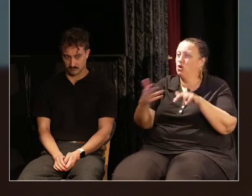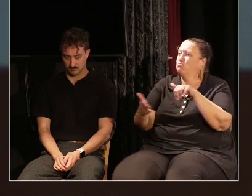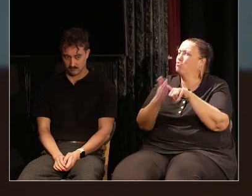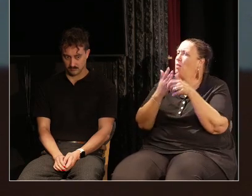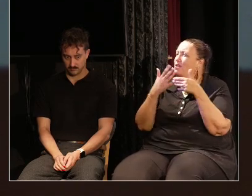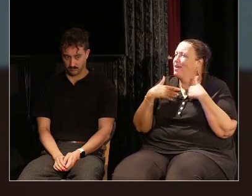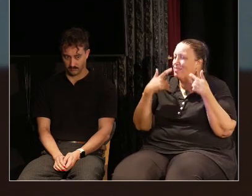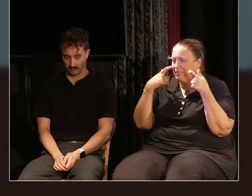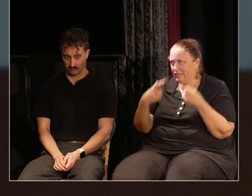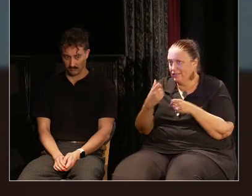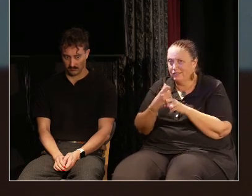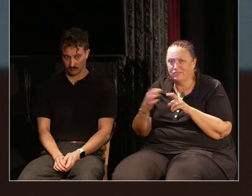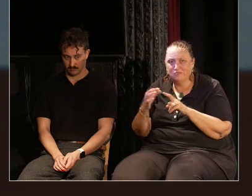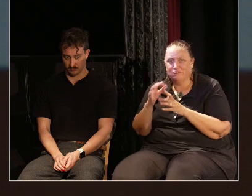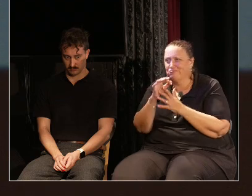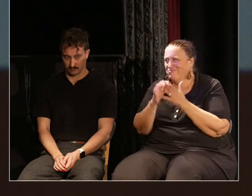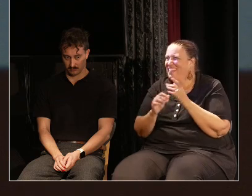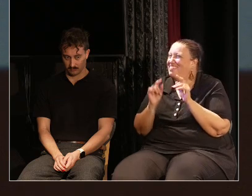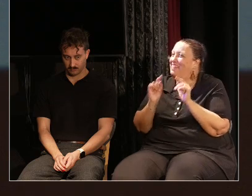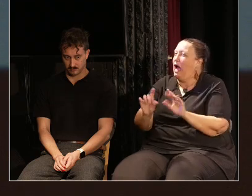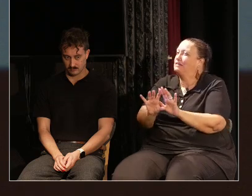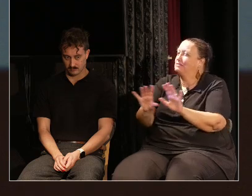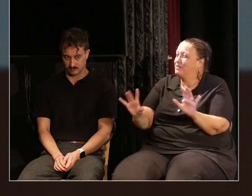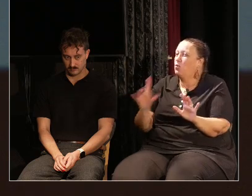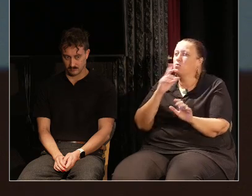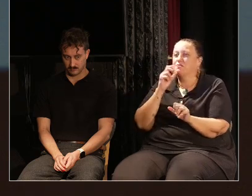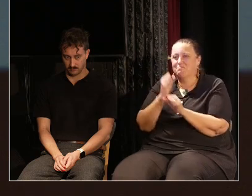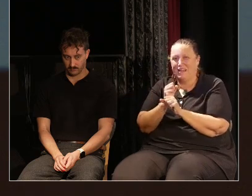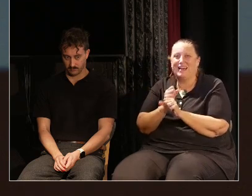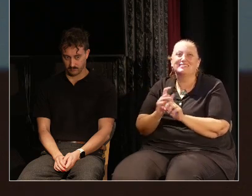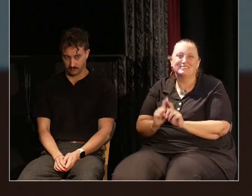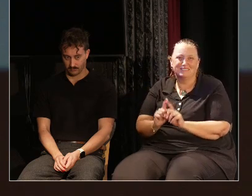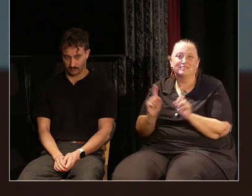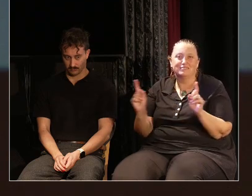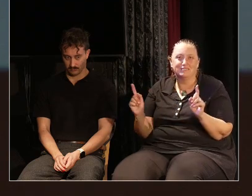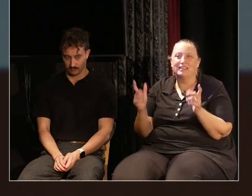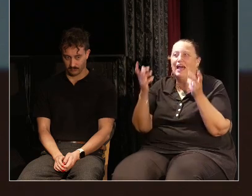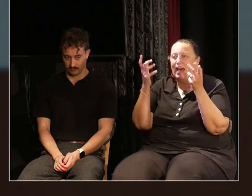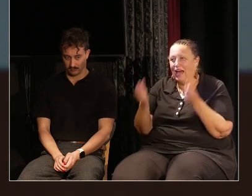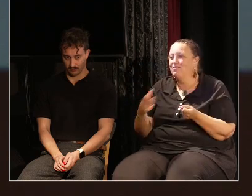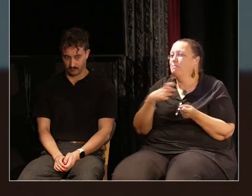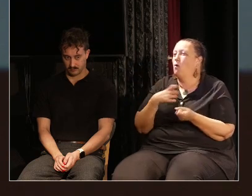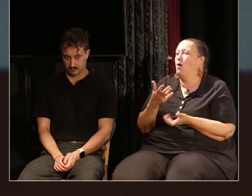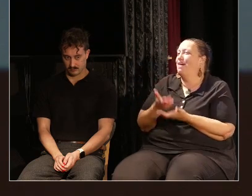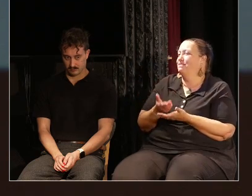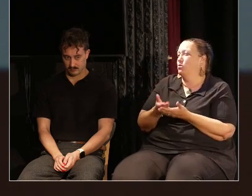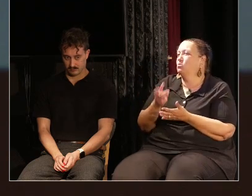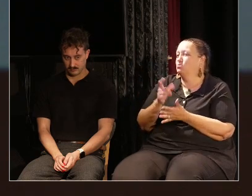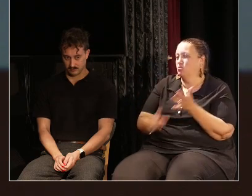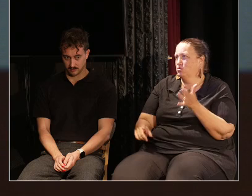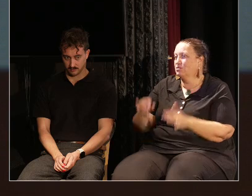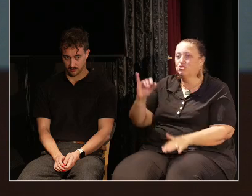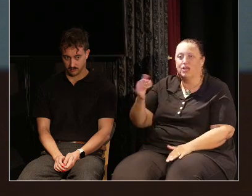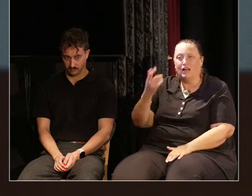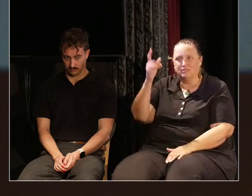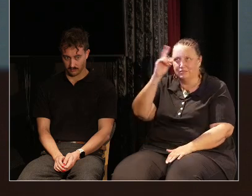care, these are all things that will make a difference, and there is more to be done. In fact, just today, I think we